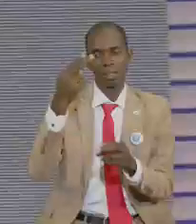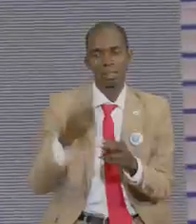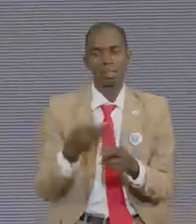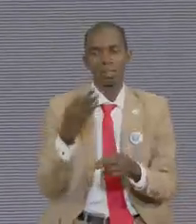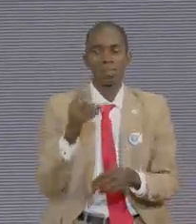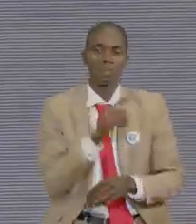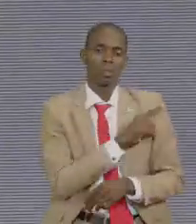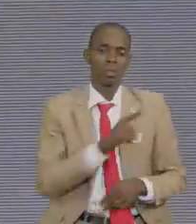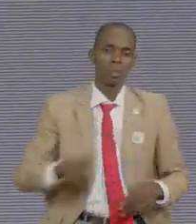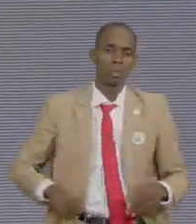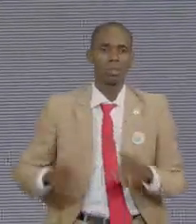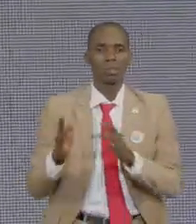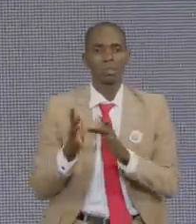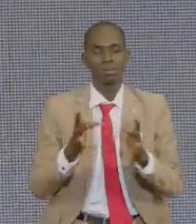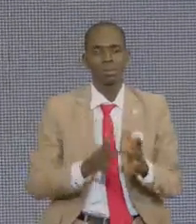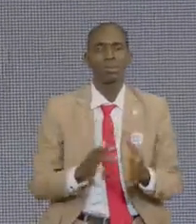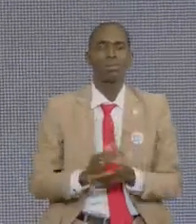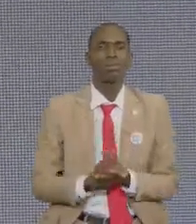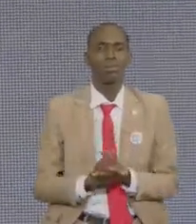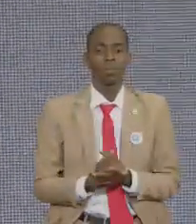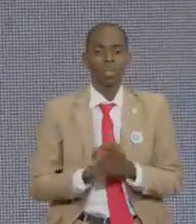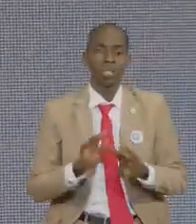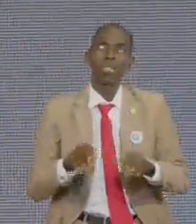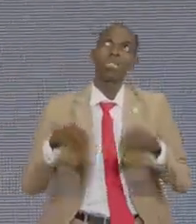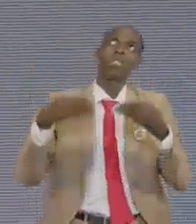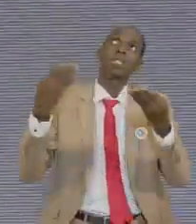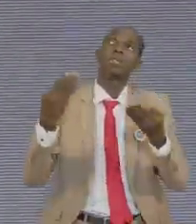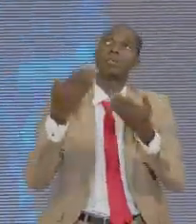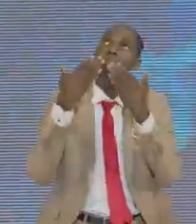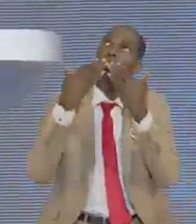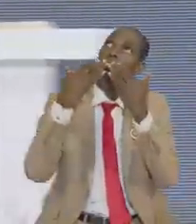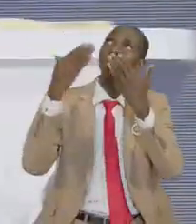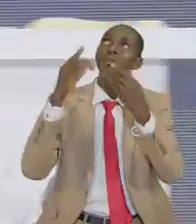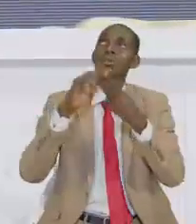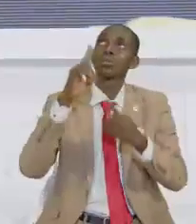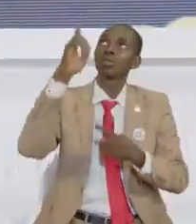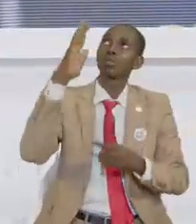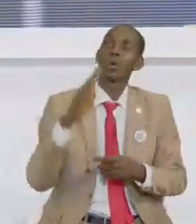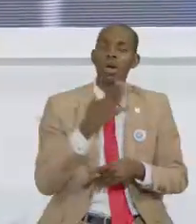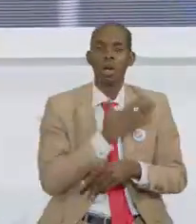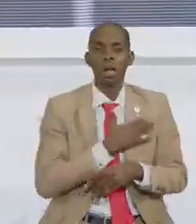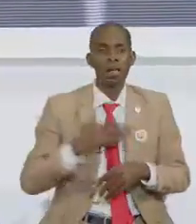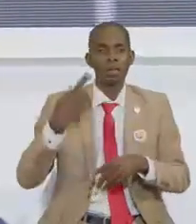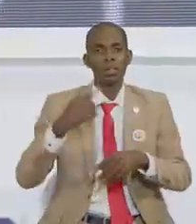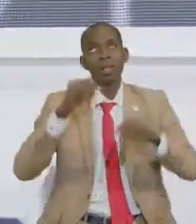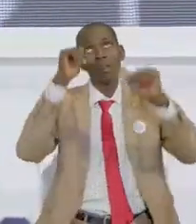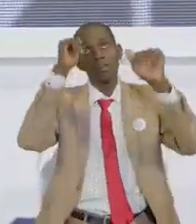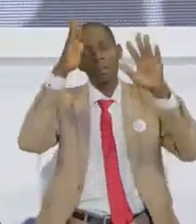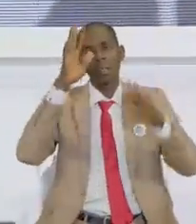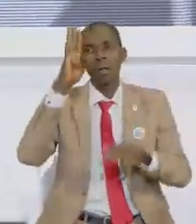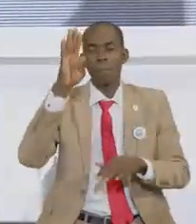Jesus, giving thanks to God and the Father by Him.